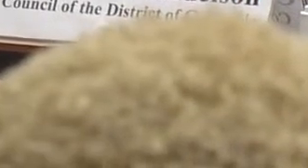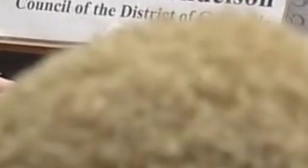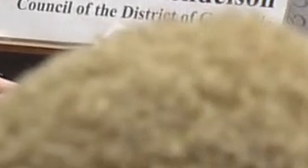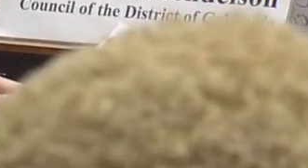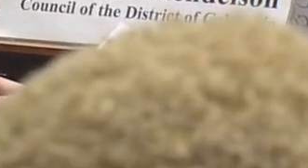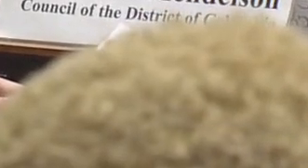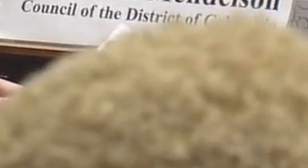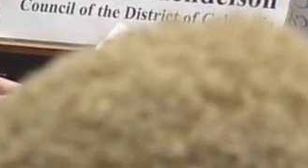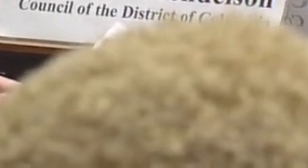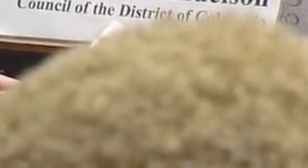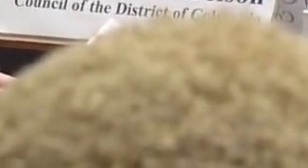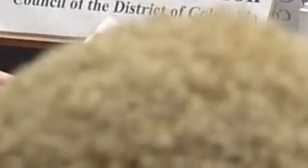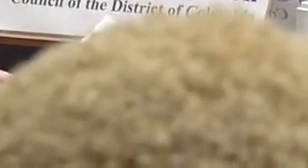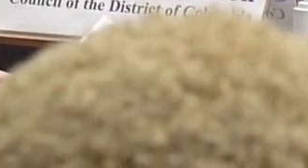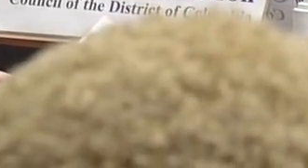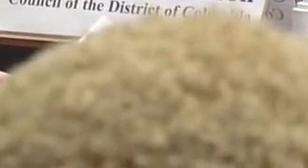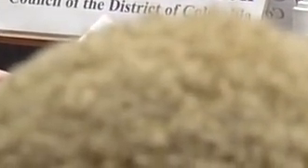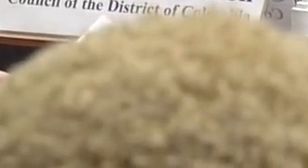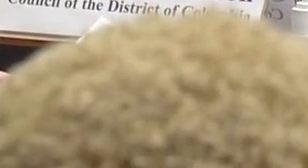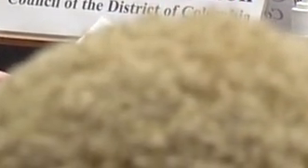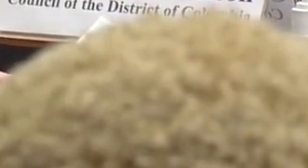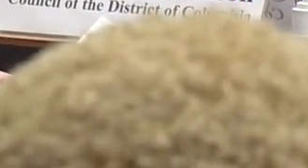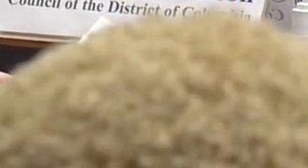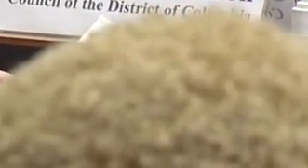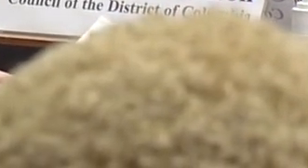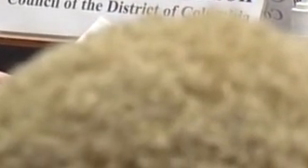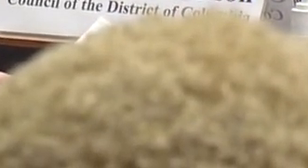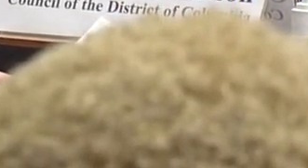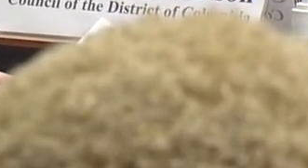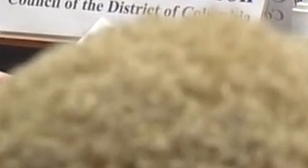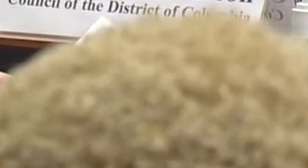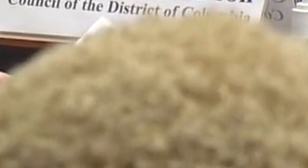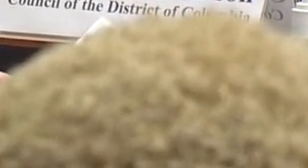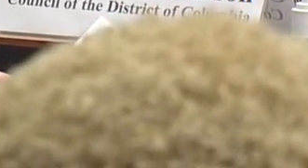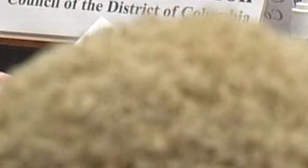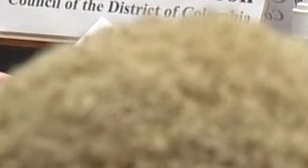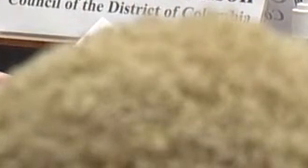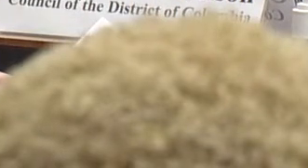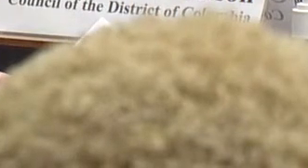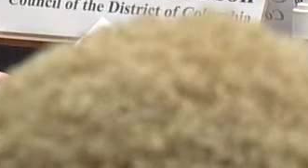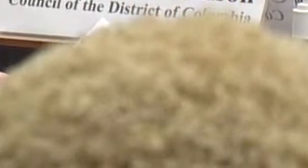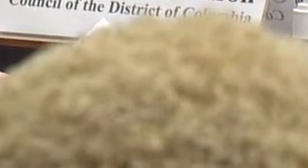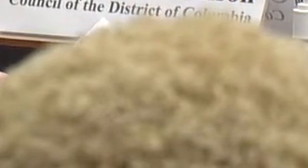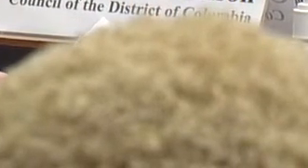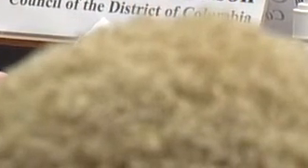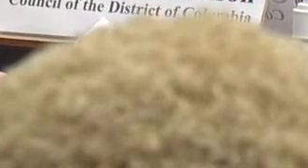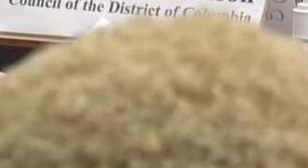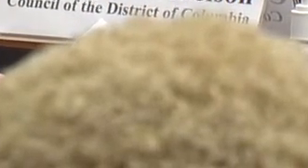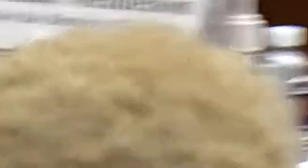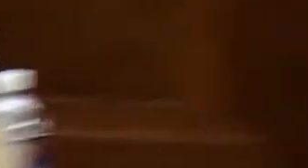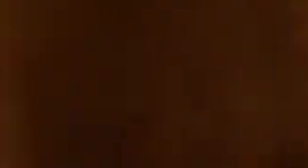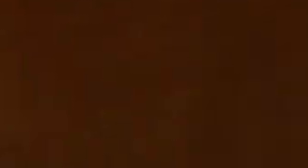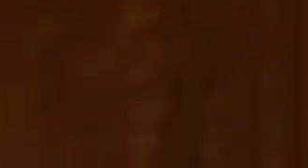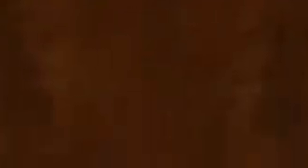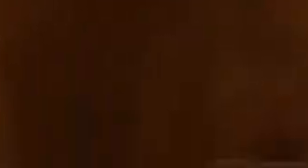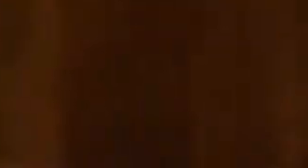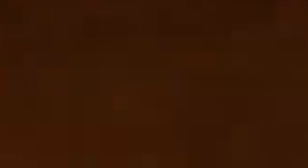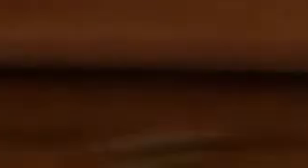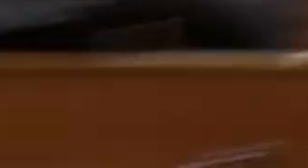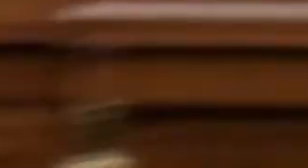invest in housing, healthcare facilities, recreational facilities, as well as a sports and entertainment